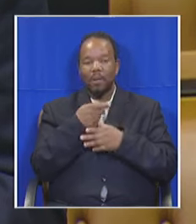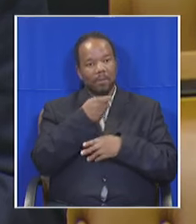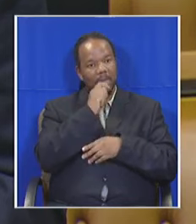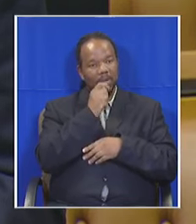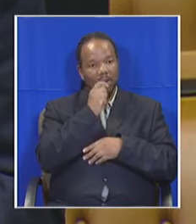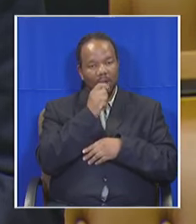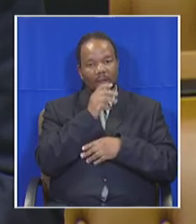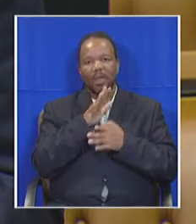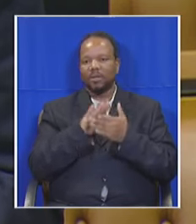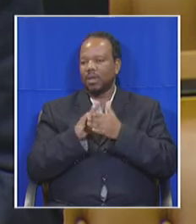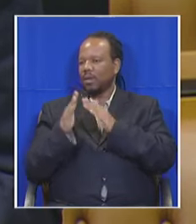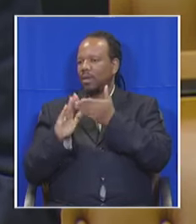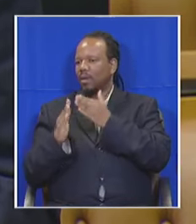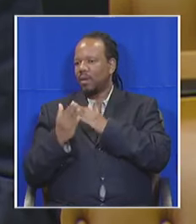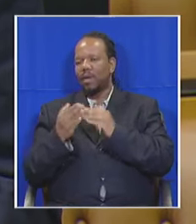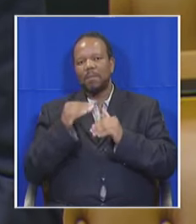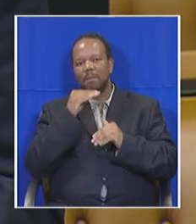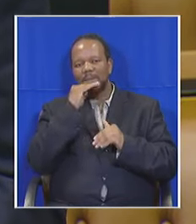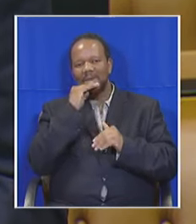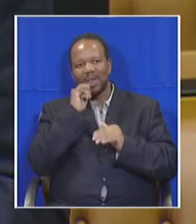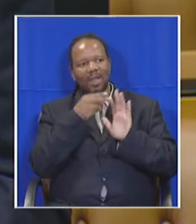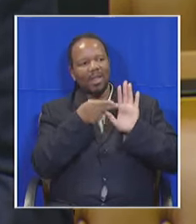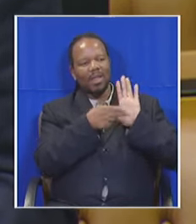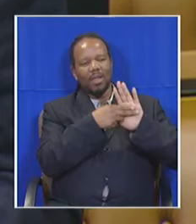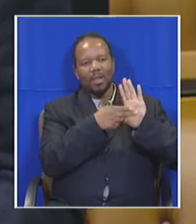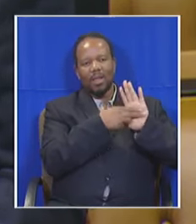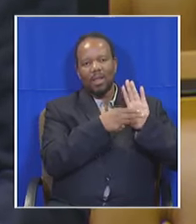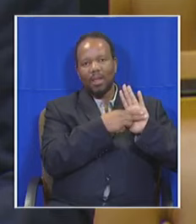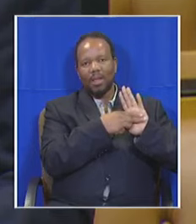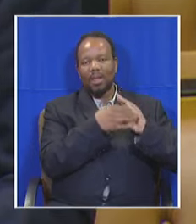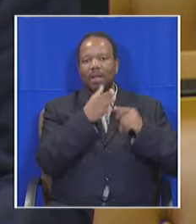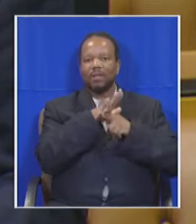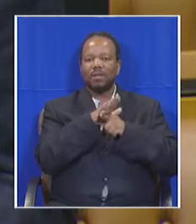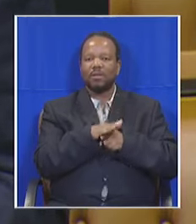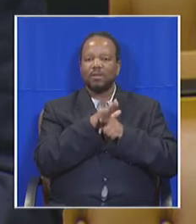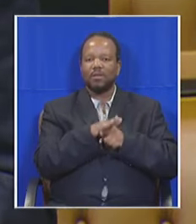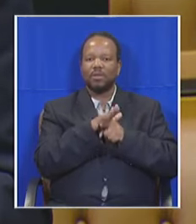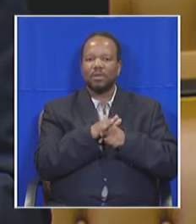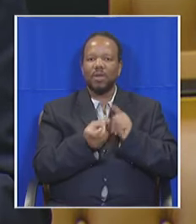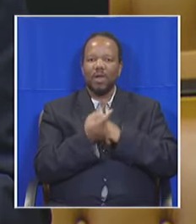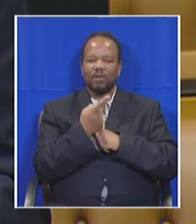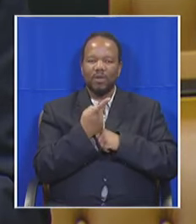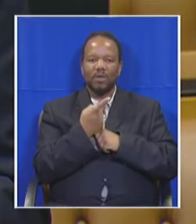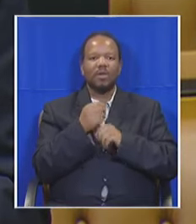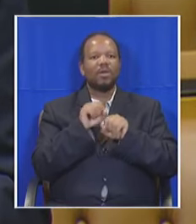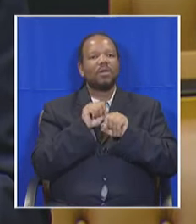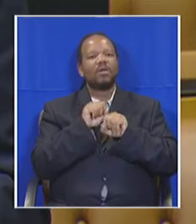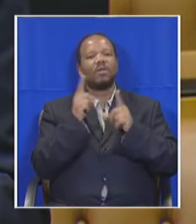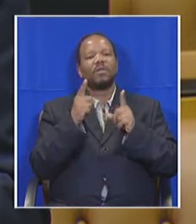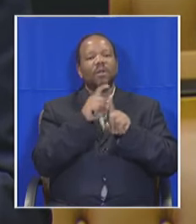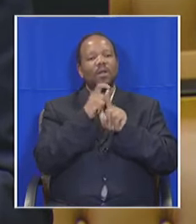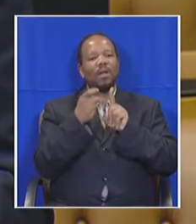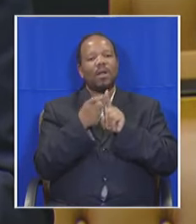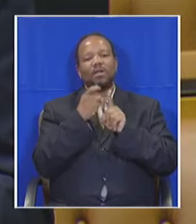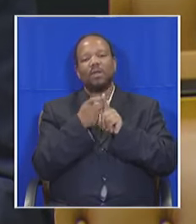this leads to various forms of stigma and discrimination. Acknowledges that in several cultures around the world,